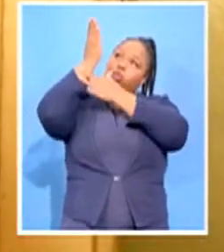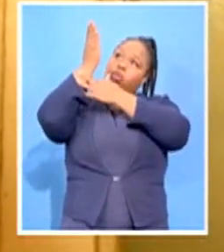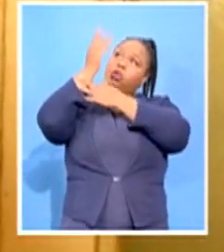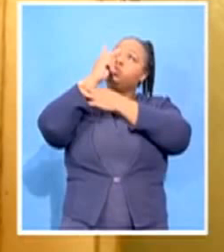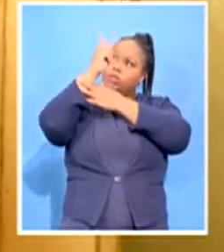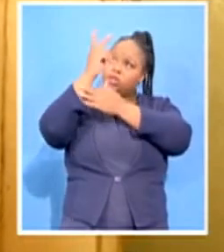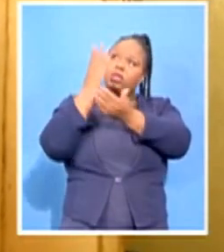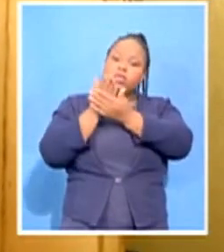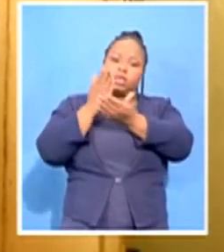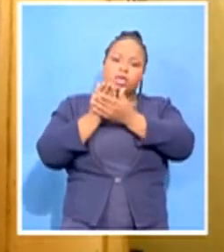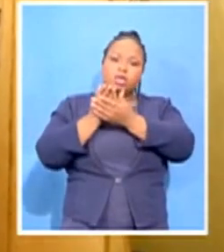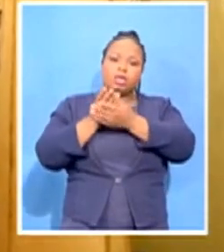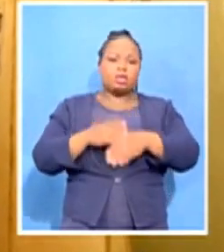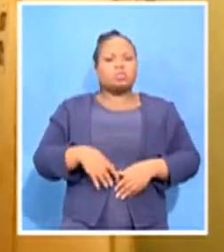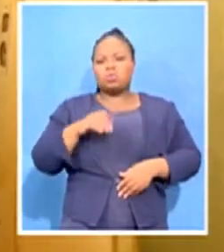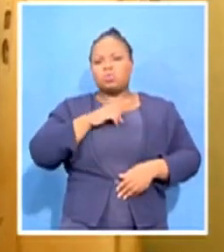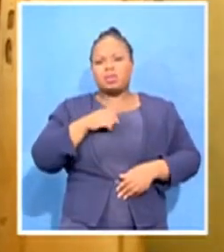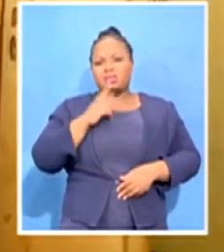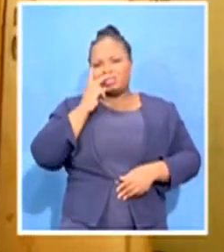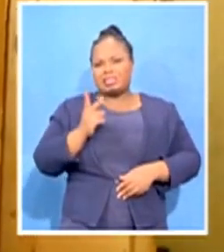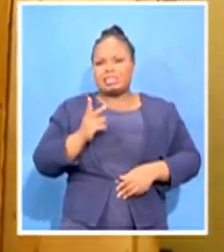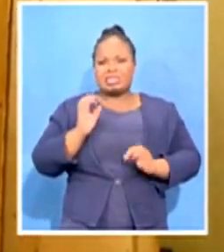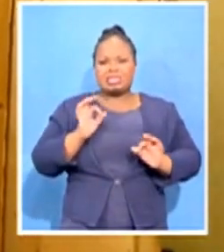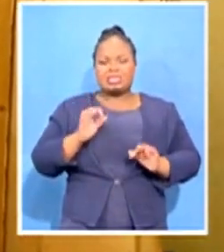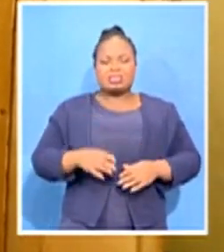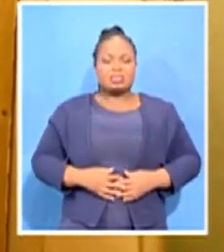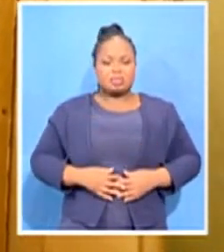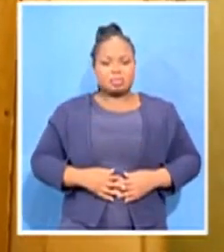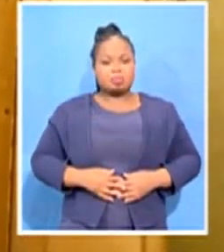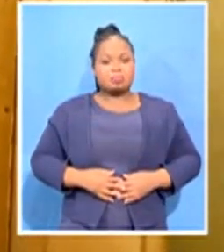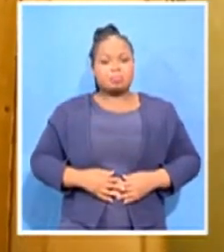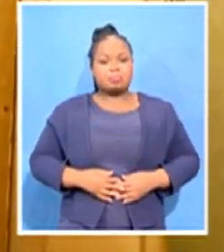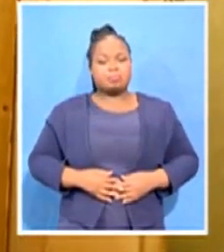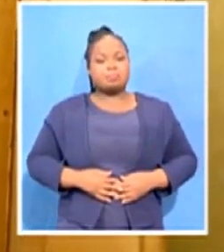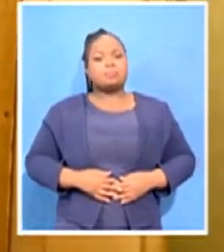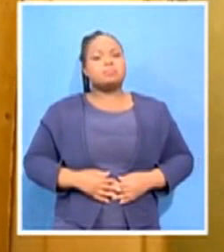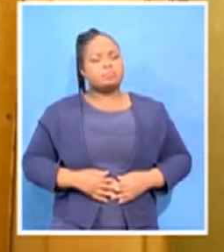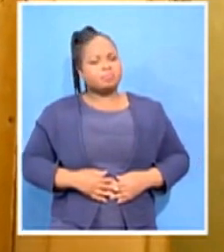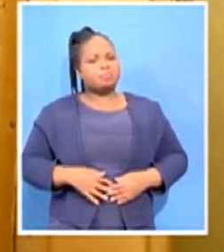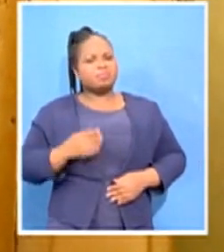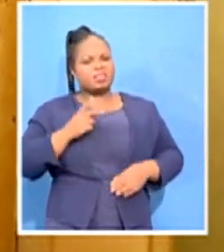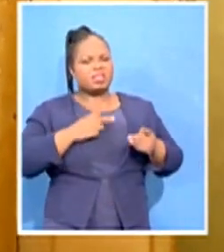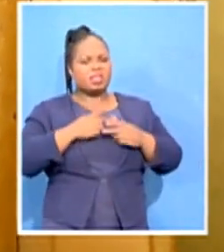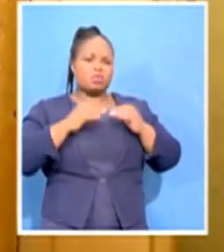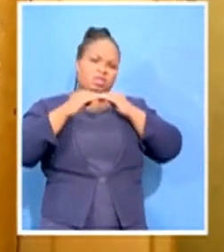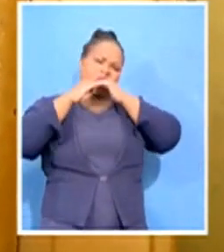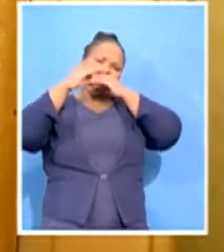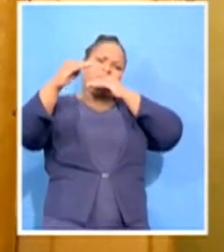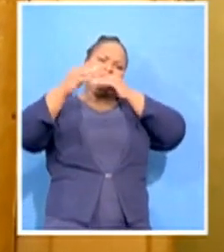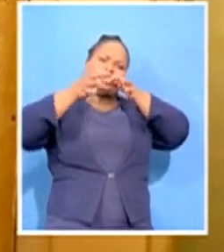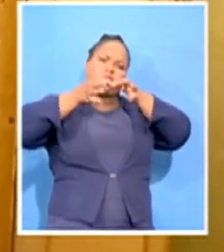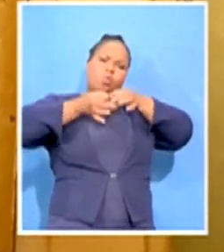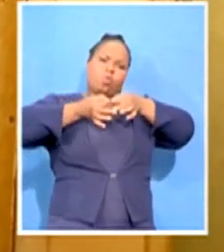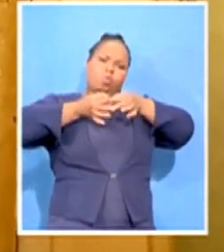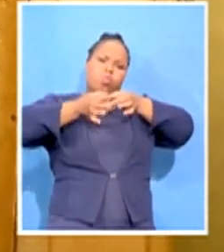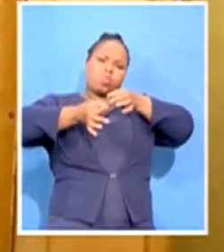see it. Okay. And then when the roof develops holes, how do you cover them? I try,